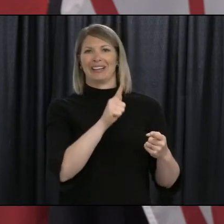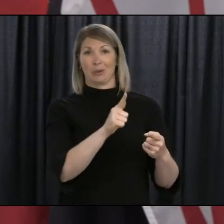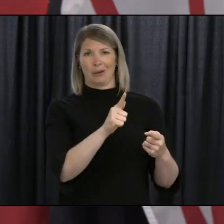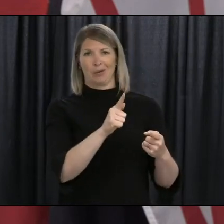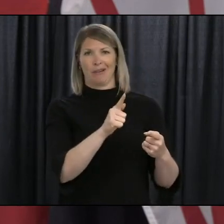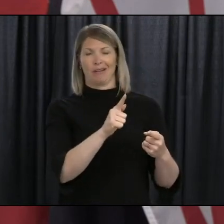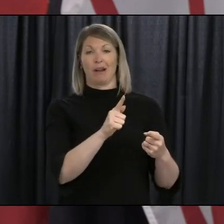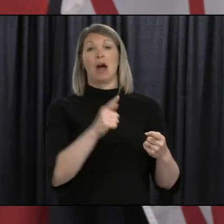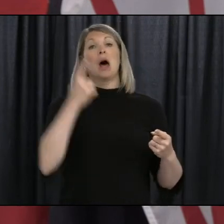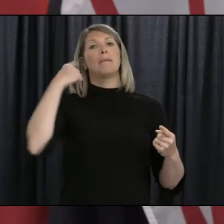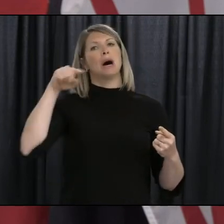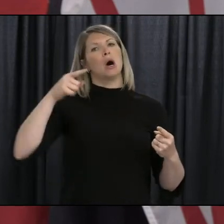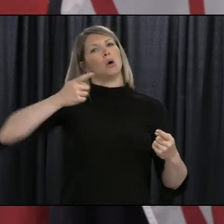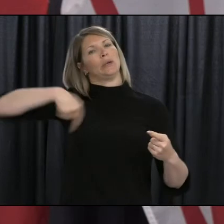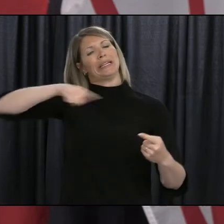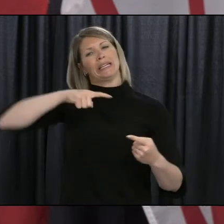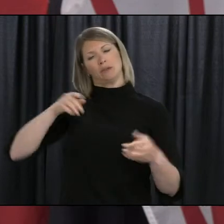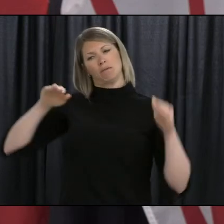support businesses in this province.